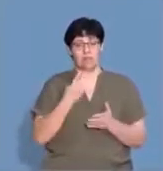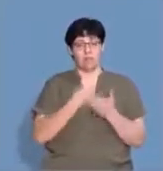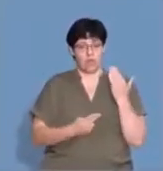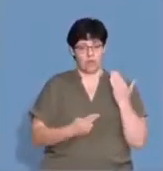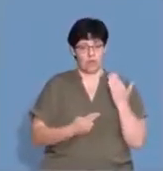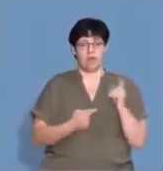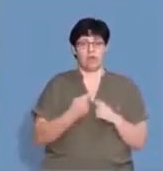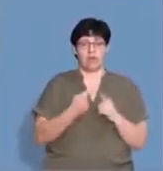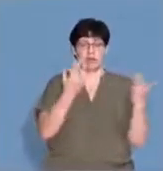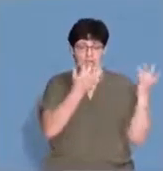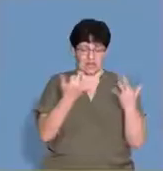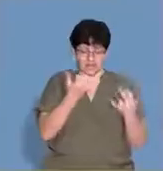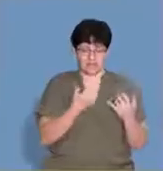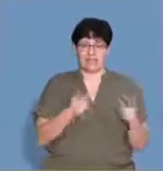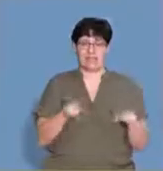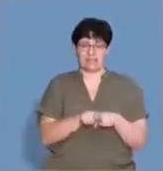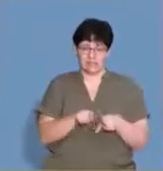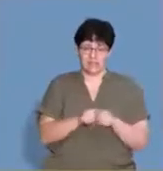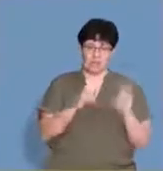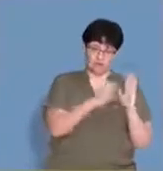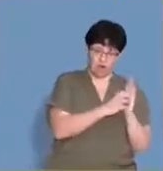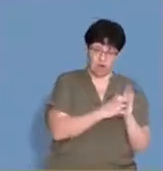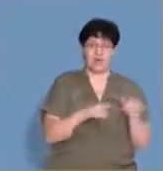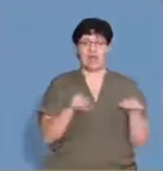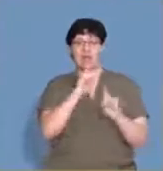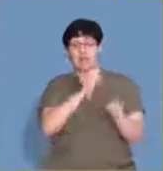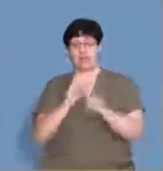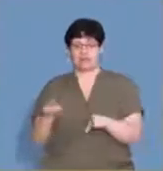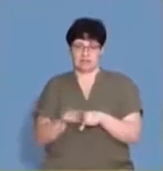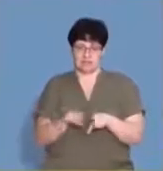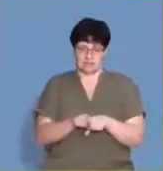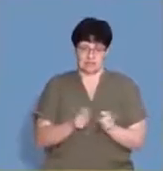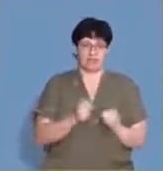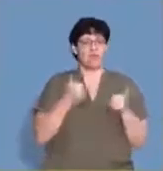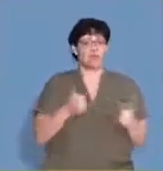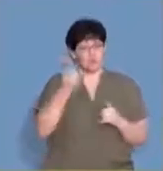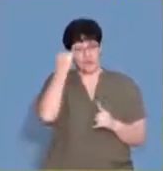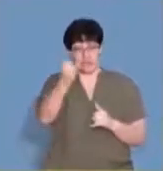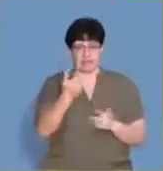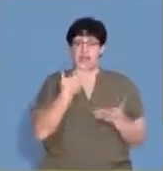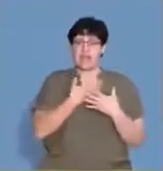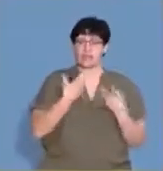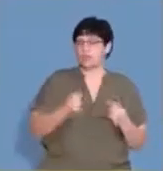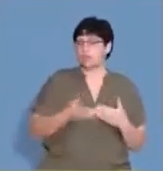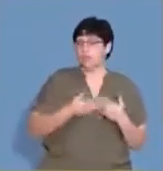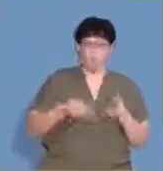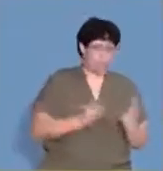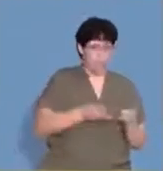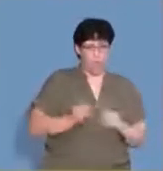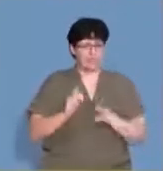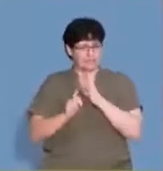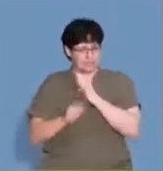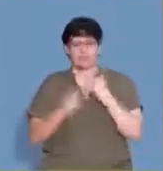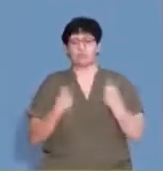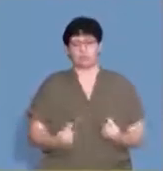both doing the calculations and using the graph, I've got the same answer. And that's always a good idea. If you can do something more than one way,